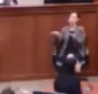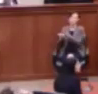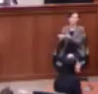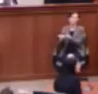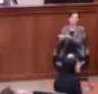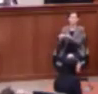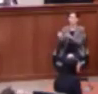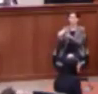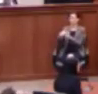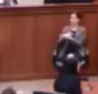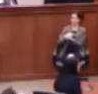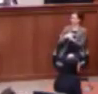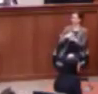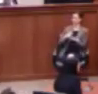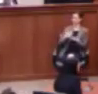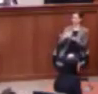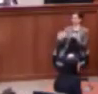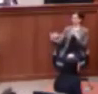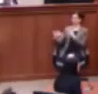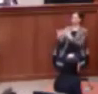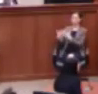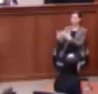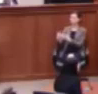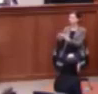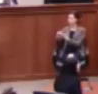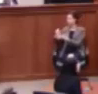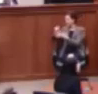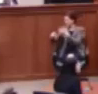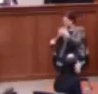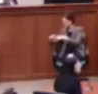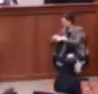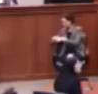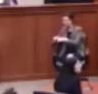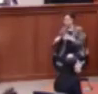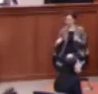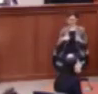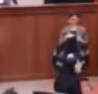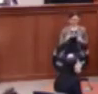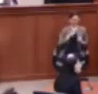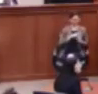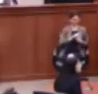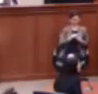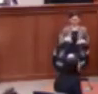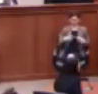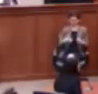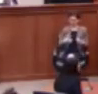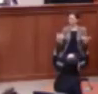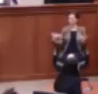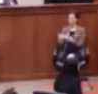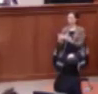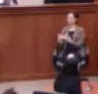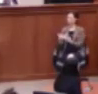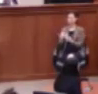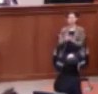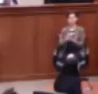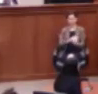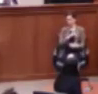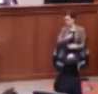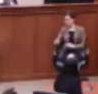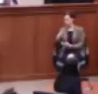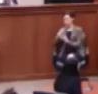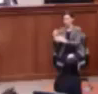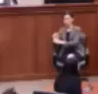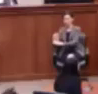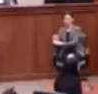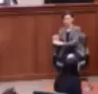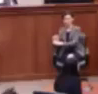staying relevant with what types of training the students will need in order to get successful jobs in those areas. This summer, we are